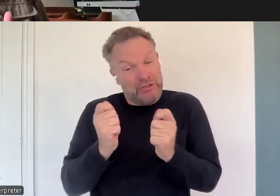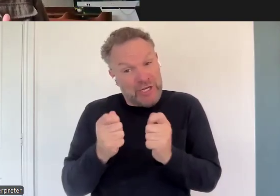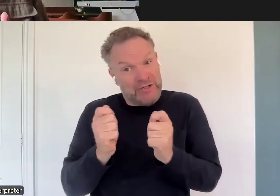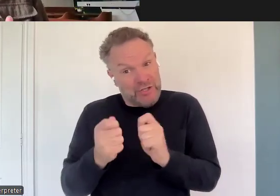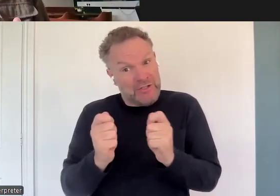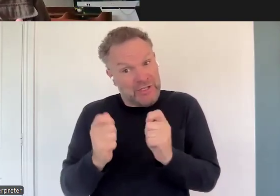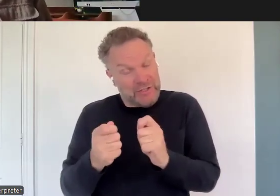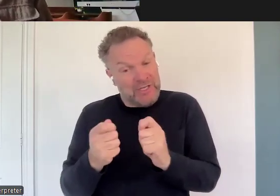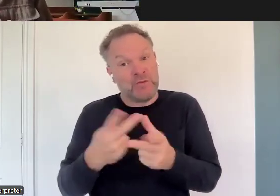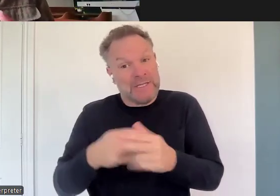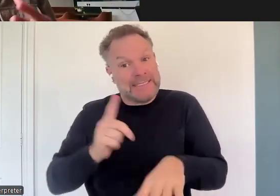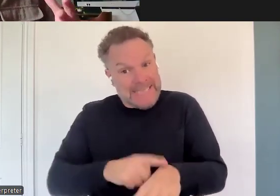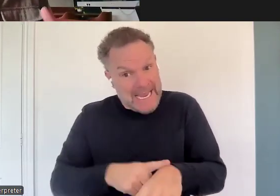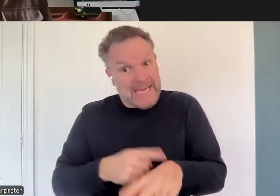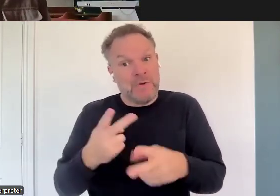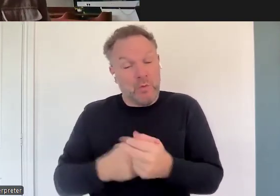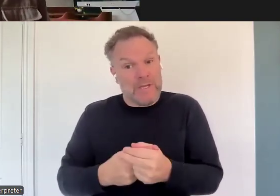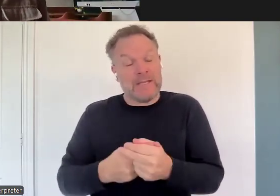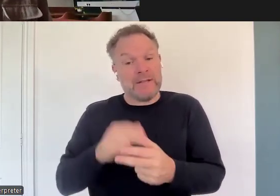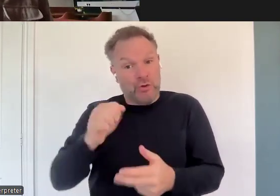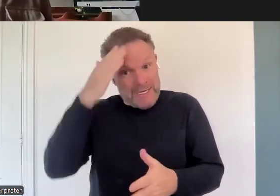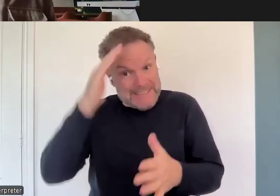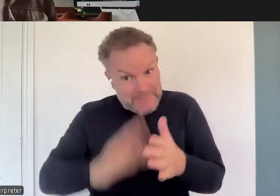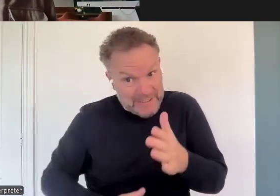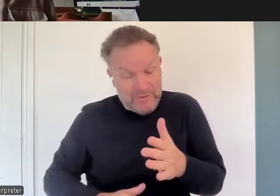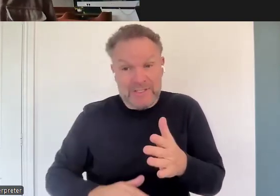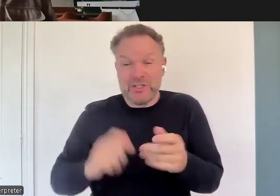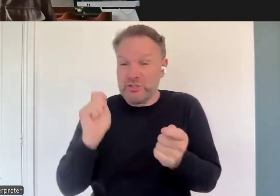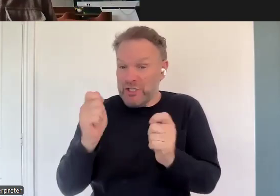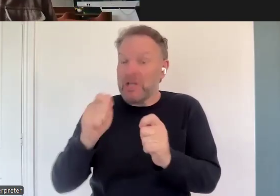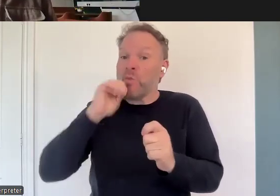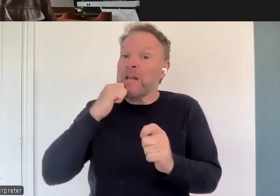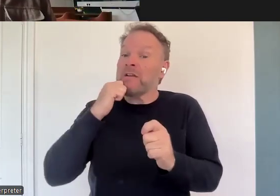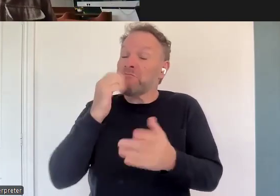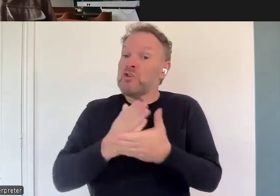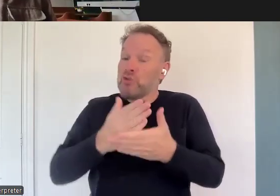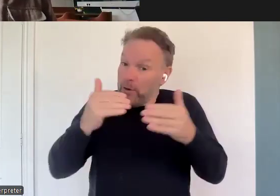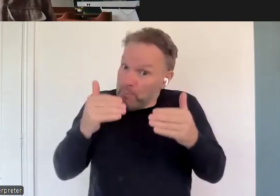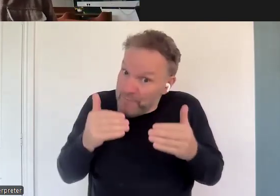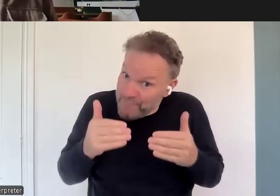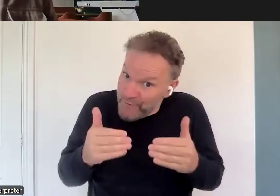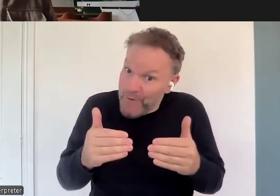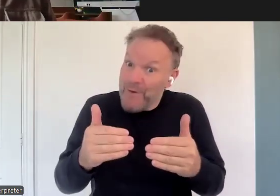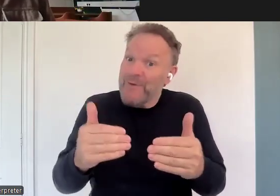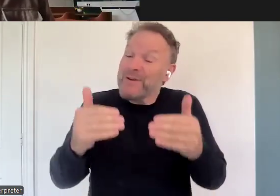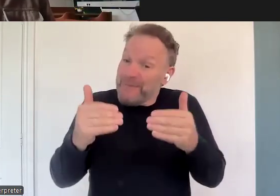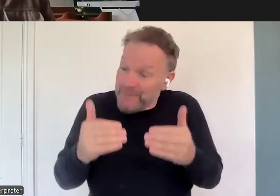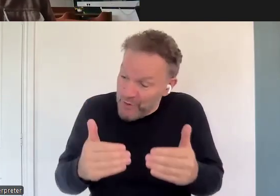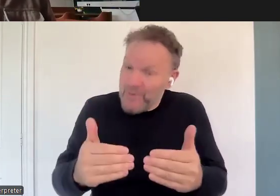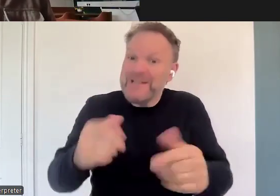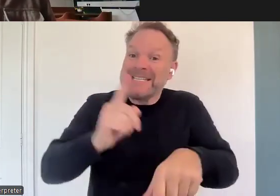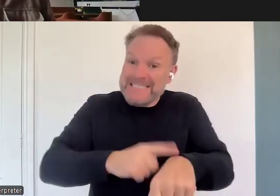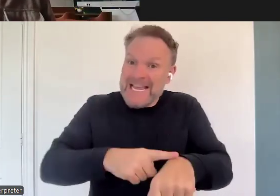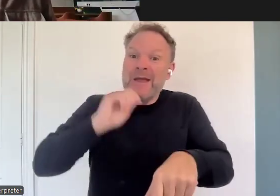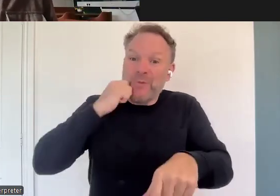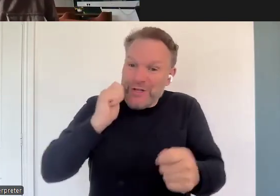and the resource and the expertise that we have, then we will keep moving in the right direction. And over time, we will see that snowball